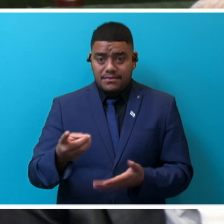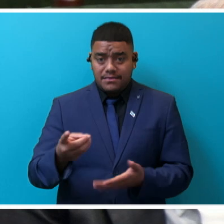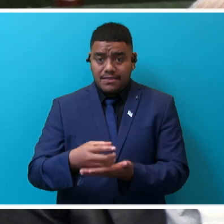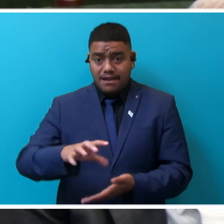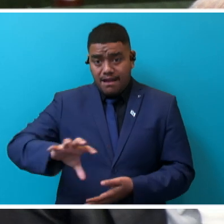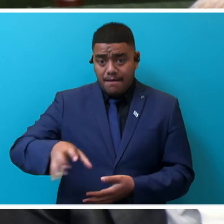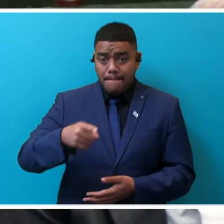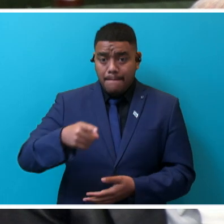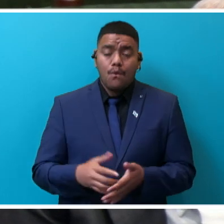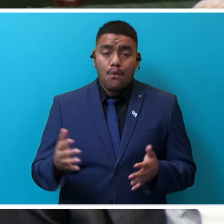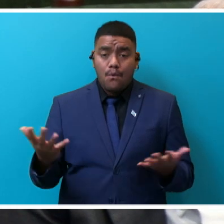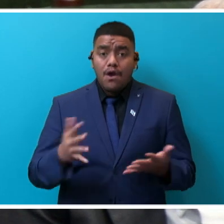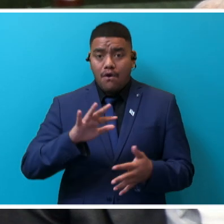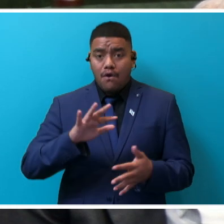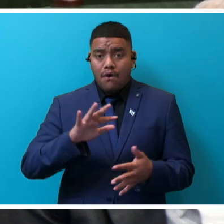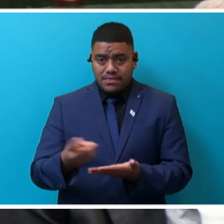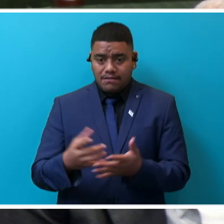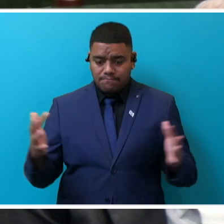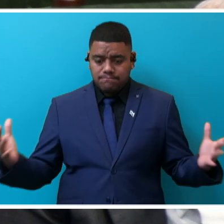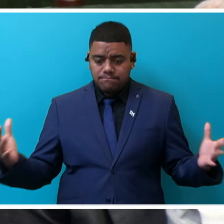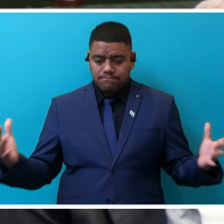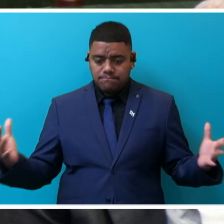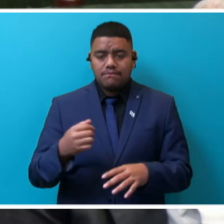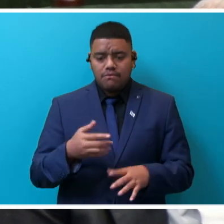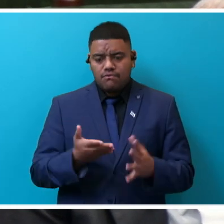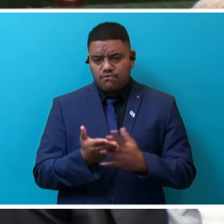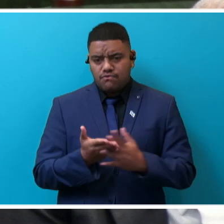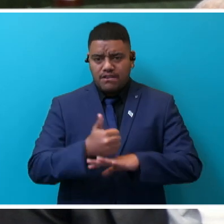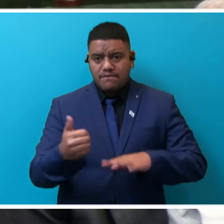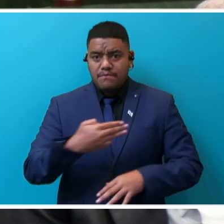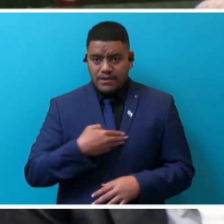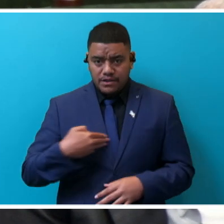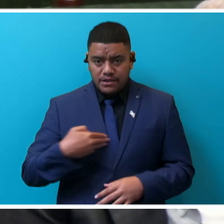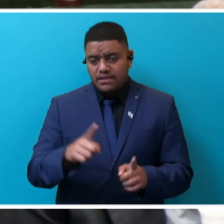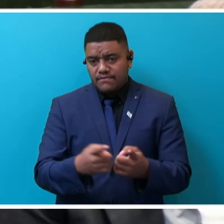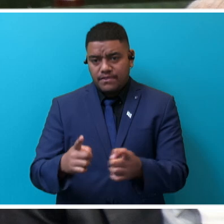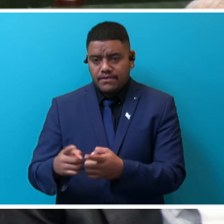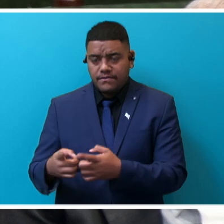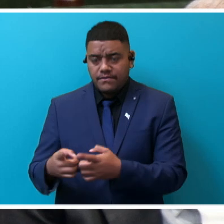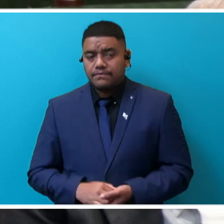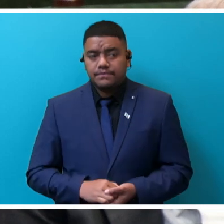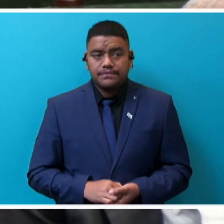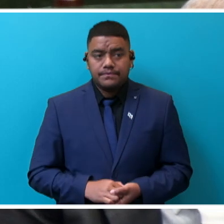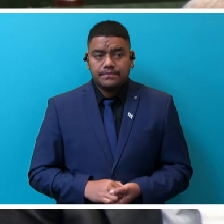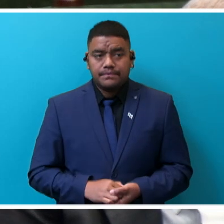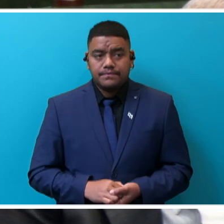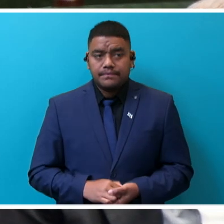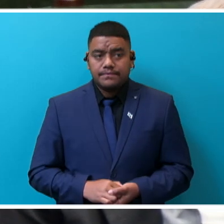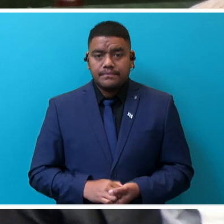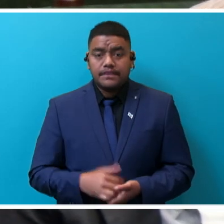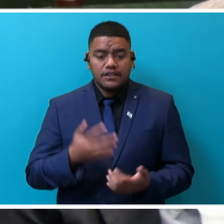all disability-related data across government ministries and agencies can be integrated, harmonized, and